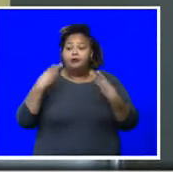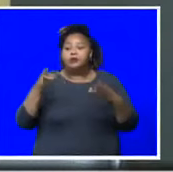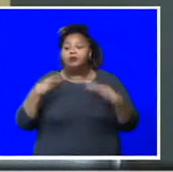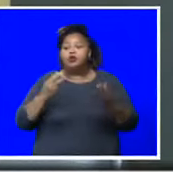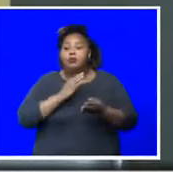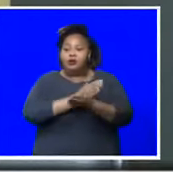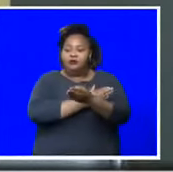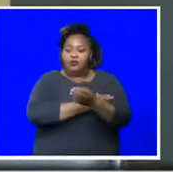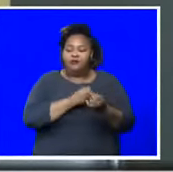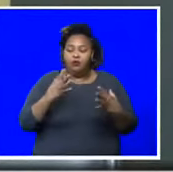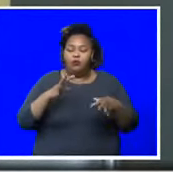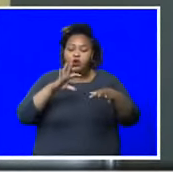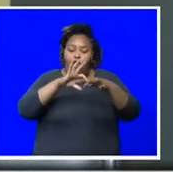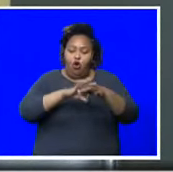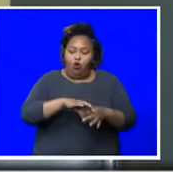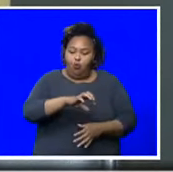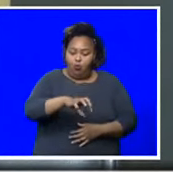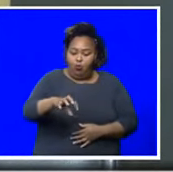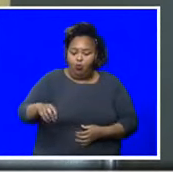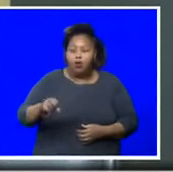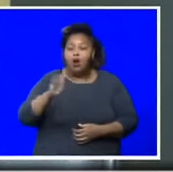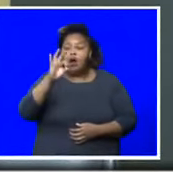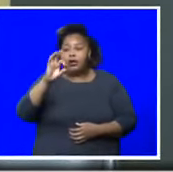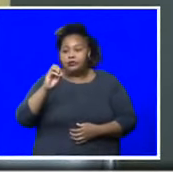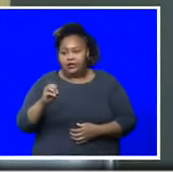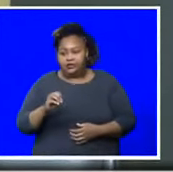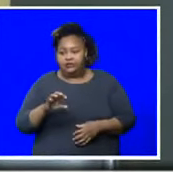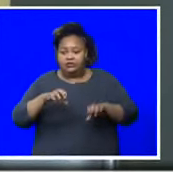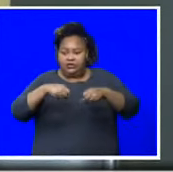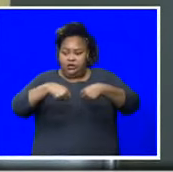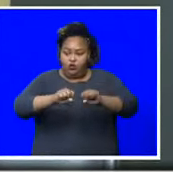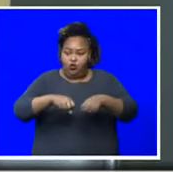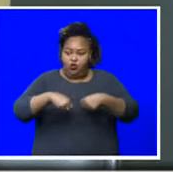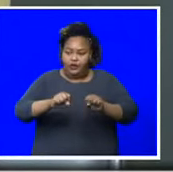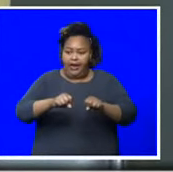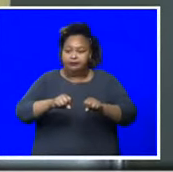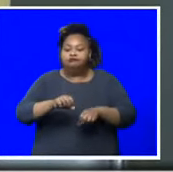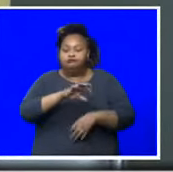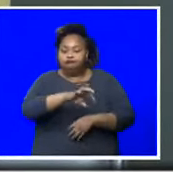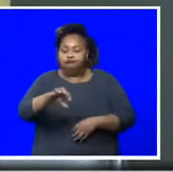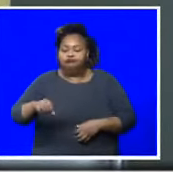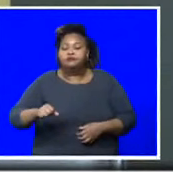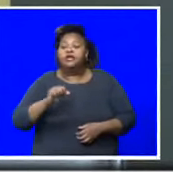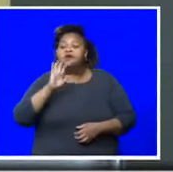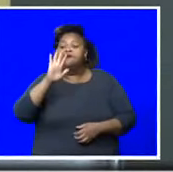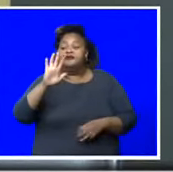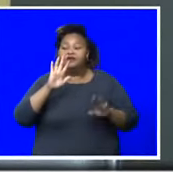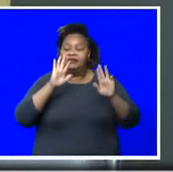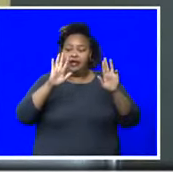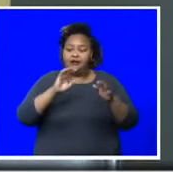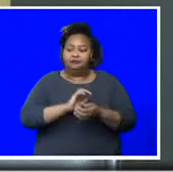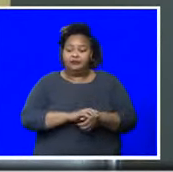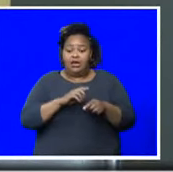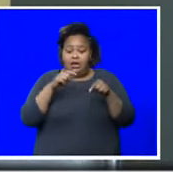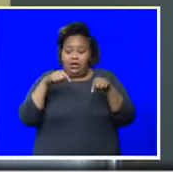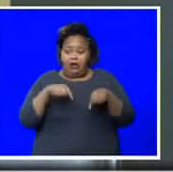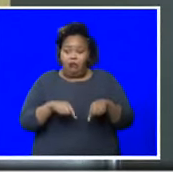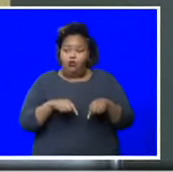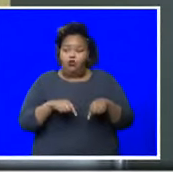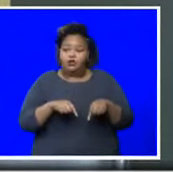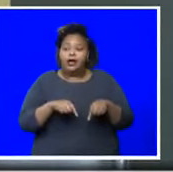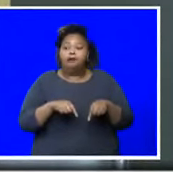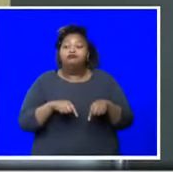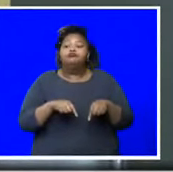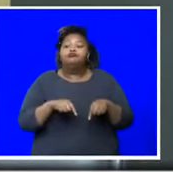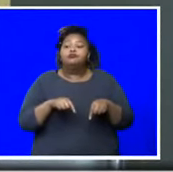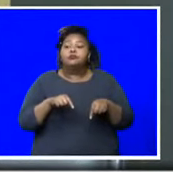300 households kuto tonke tingudla to 59. So lamhlanje losikhuluma sibhekile ke ukuthi si reach